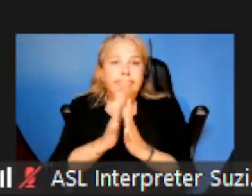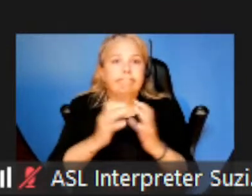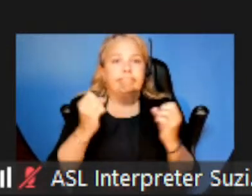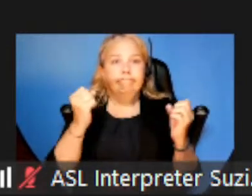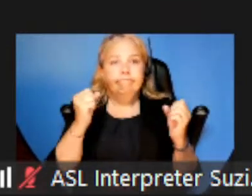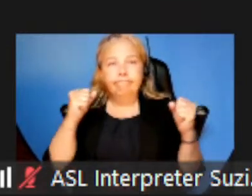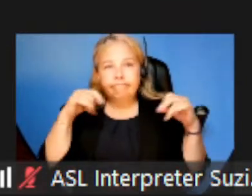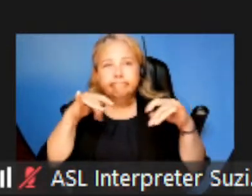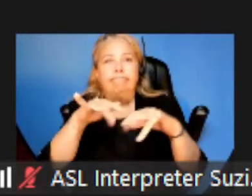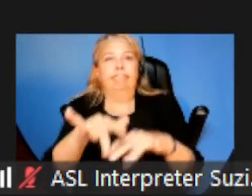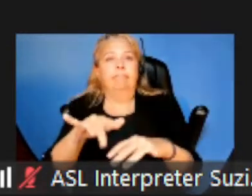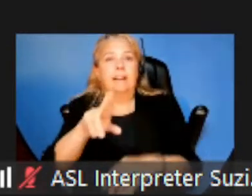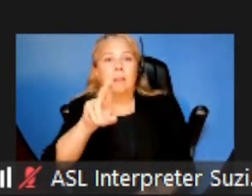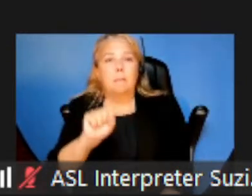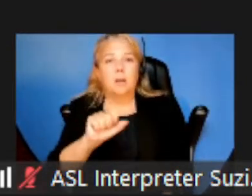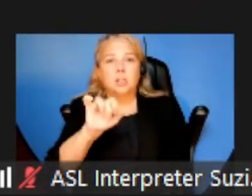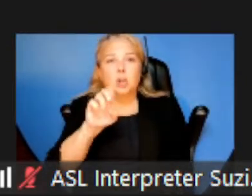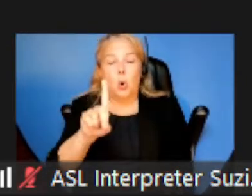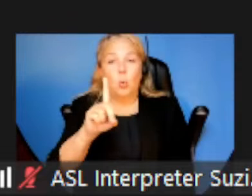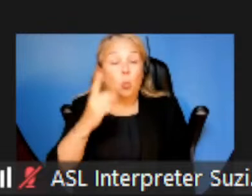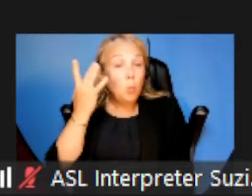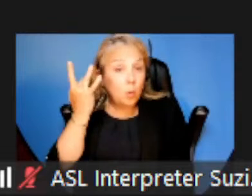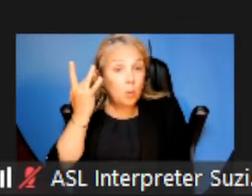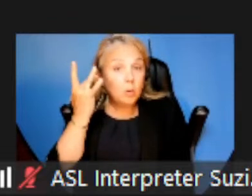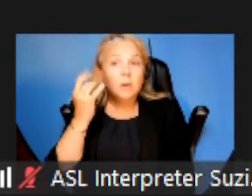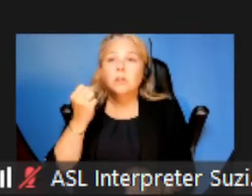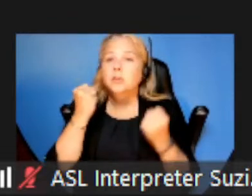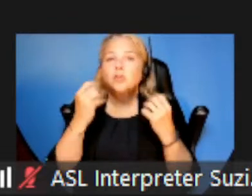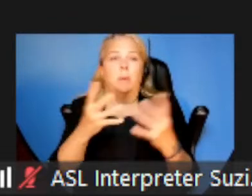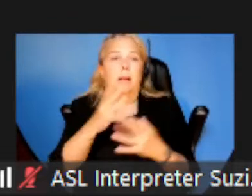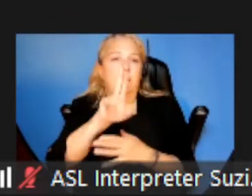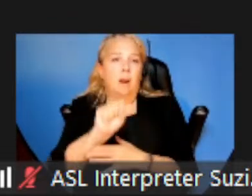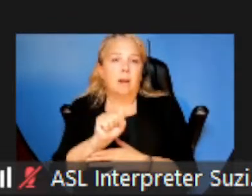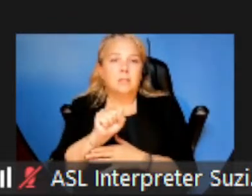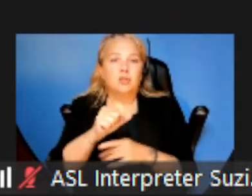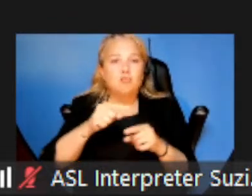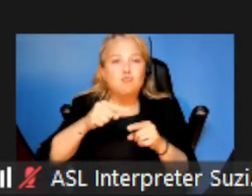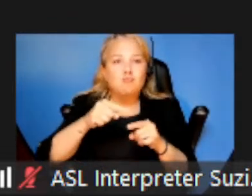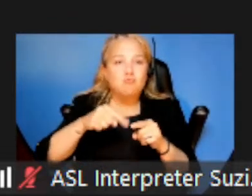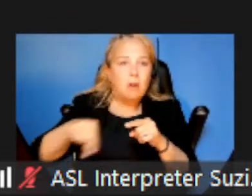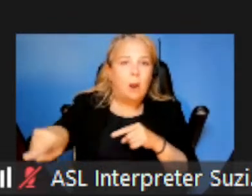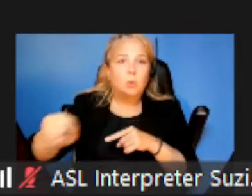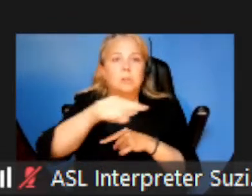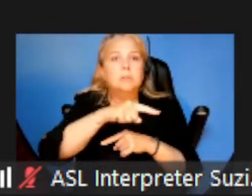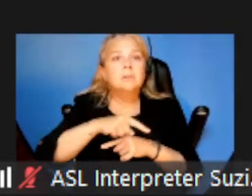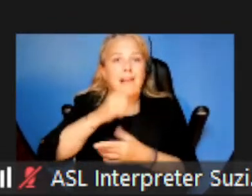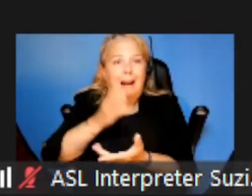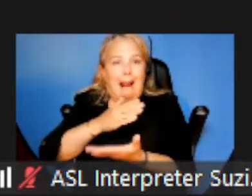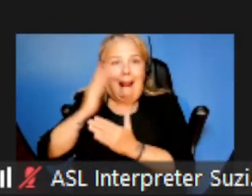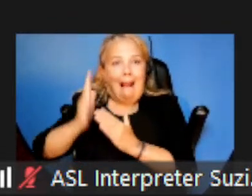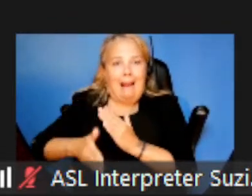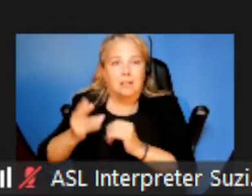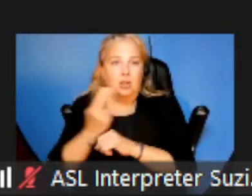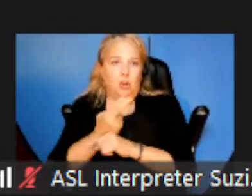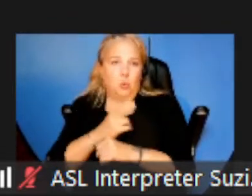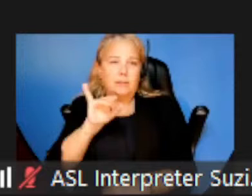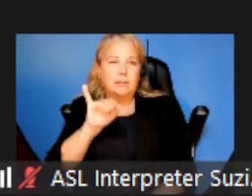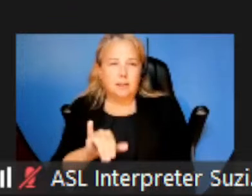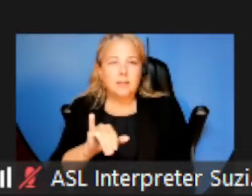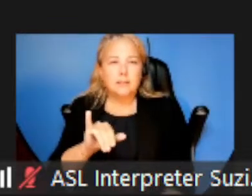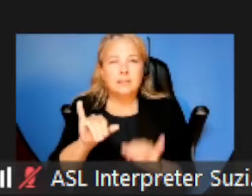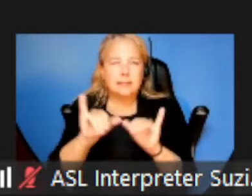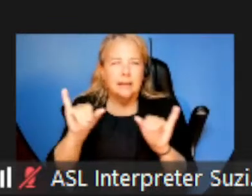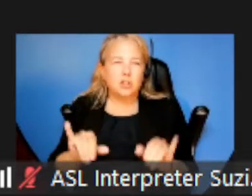loop resulting from the high volume of bus routes terminating and using this station, which creates